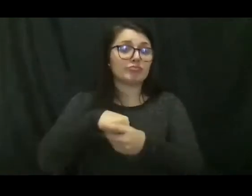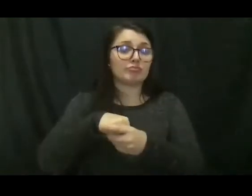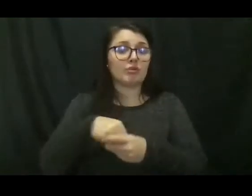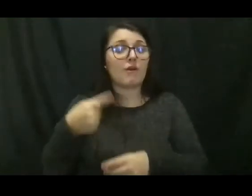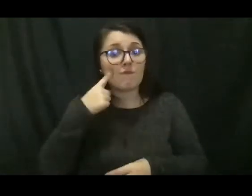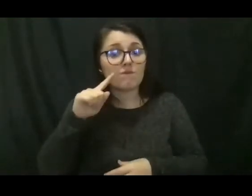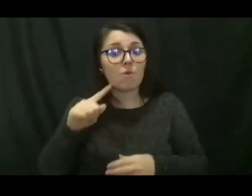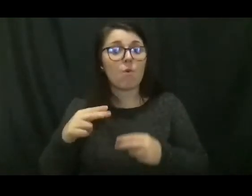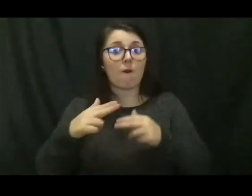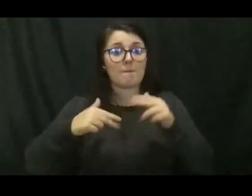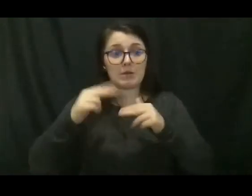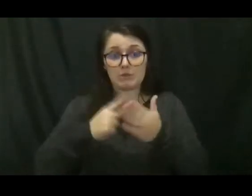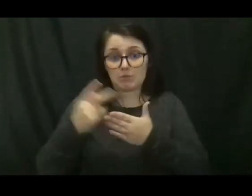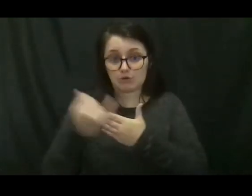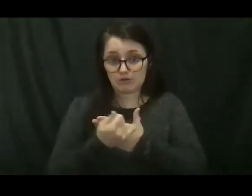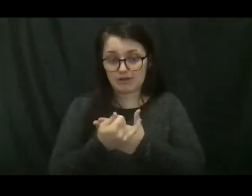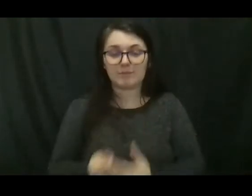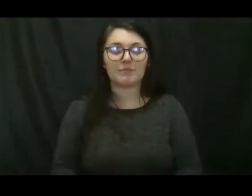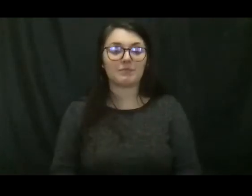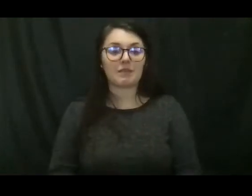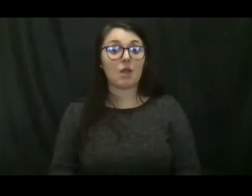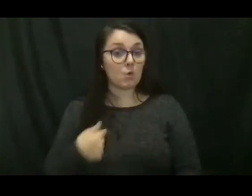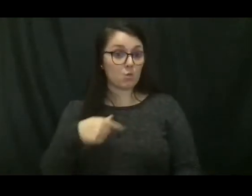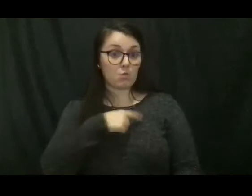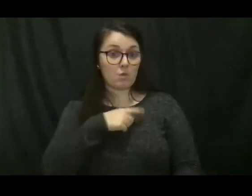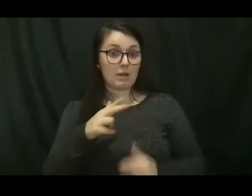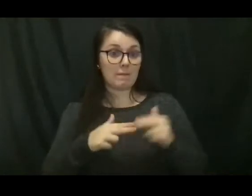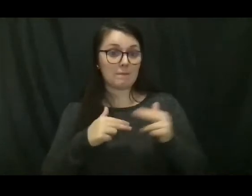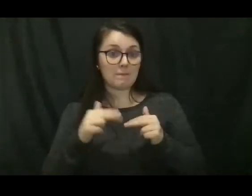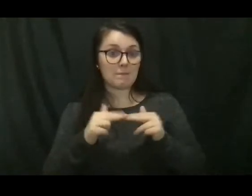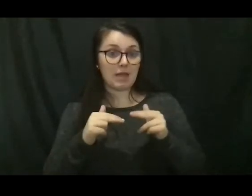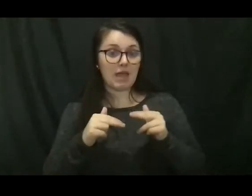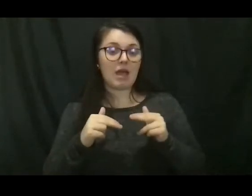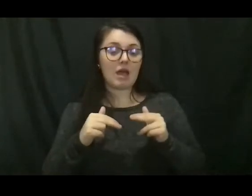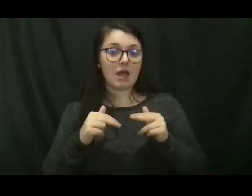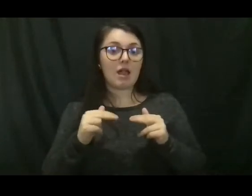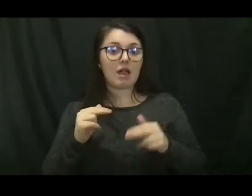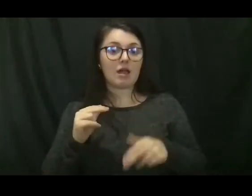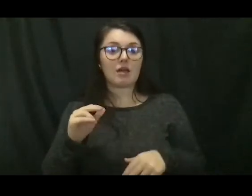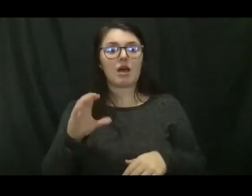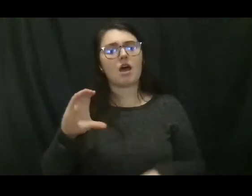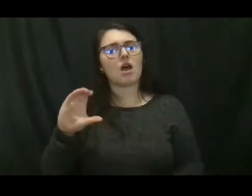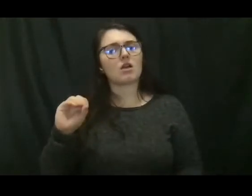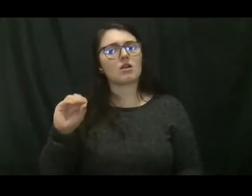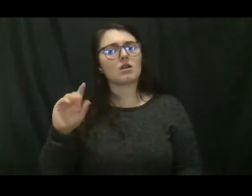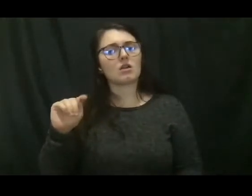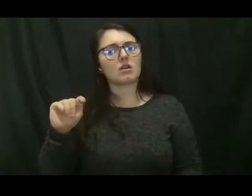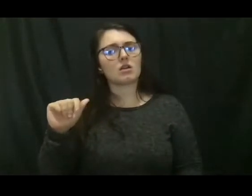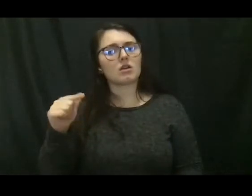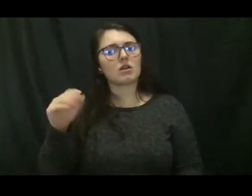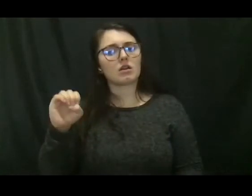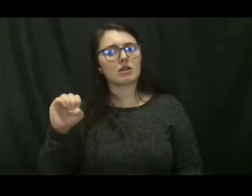is. We built a little cottage in our backyard, and we came down here for some windows and